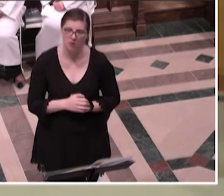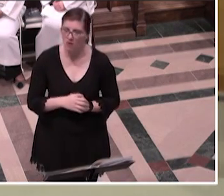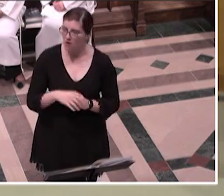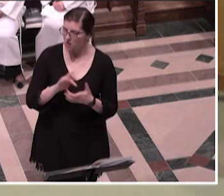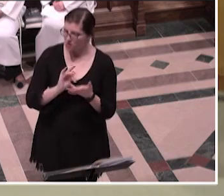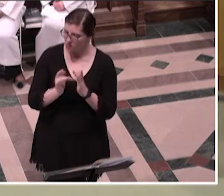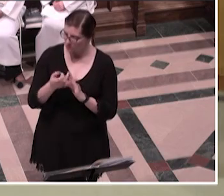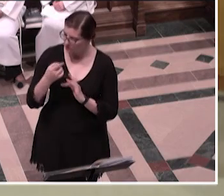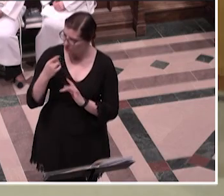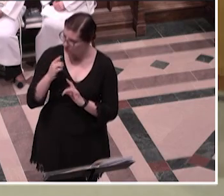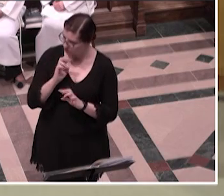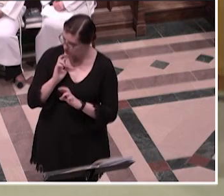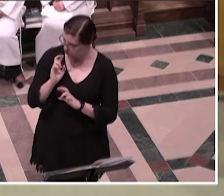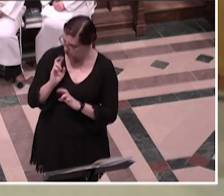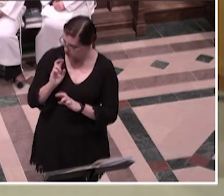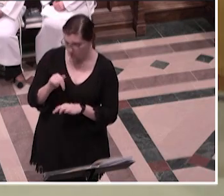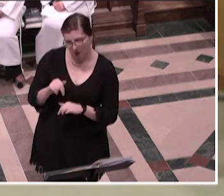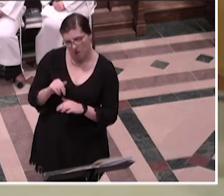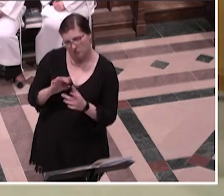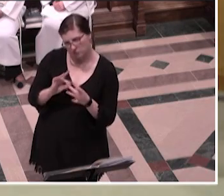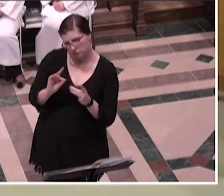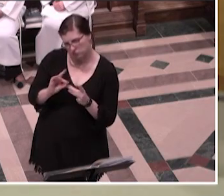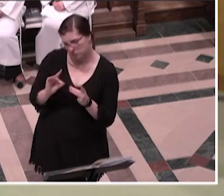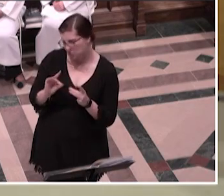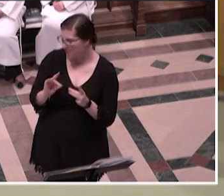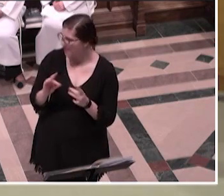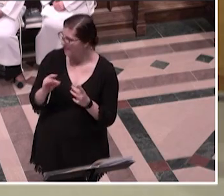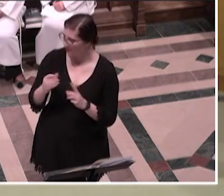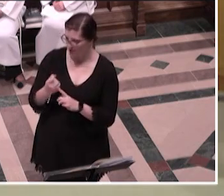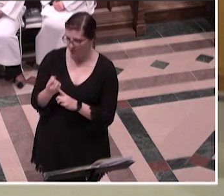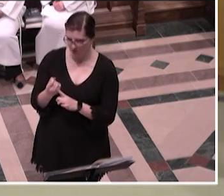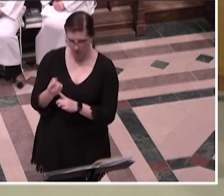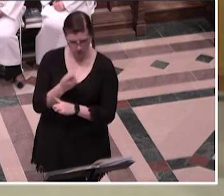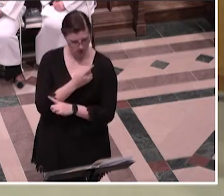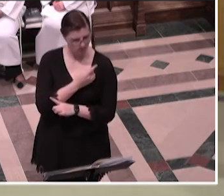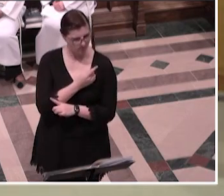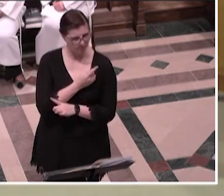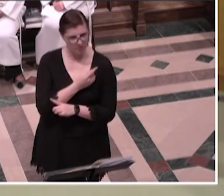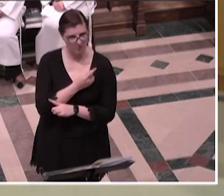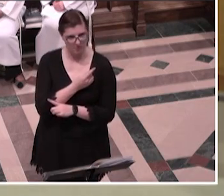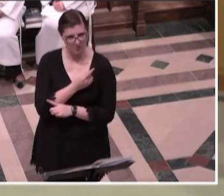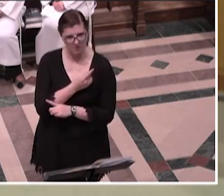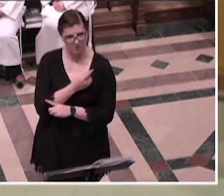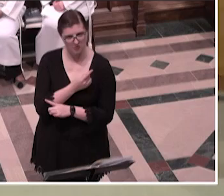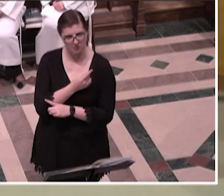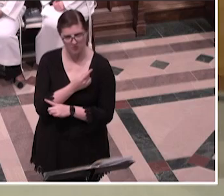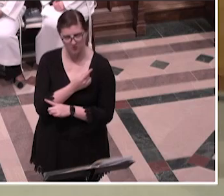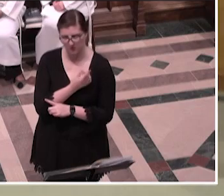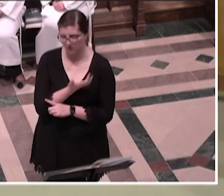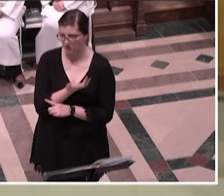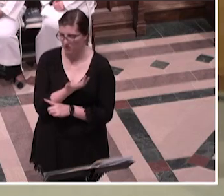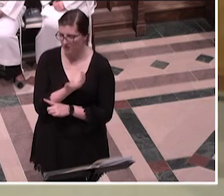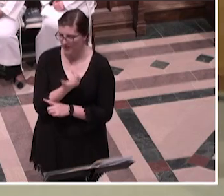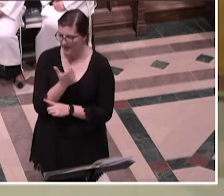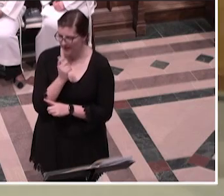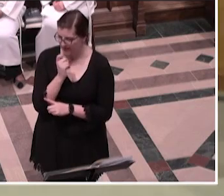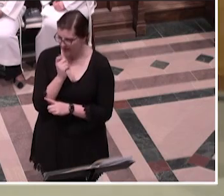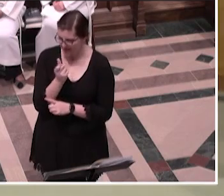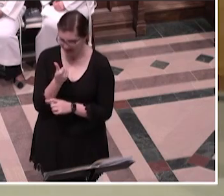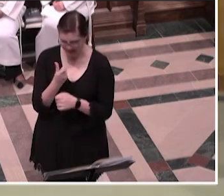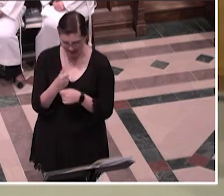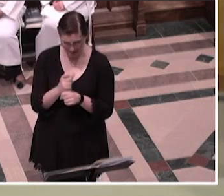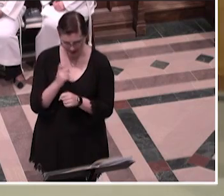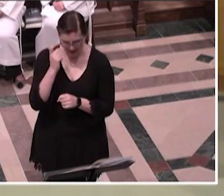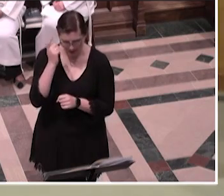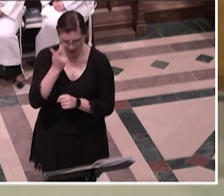comment that not only has nothing to do with Nicodemus's statement, it doesn't even make